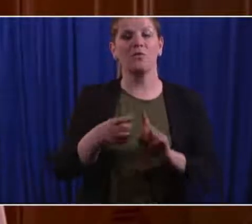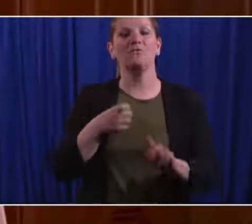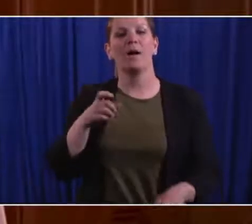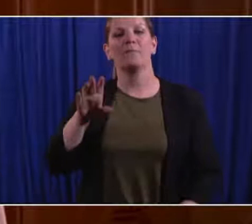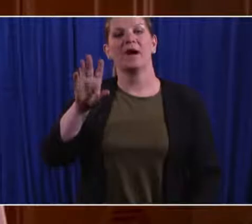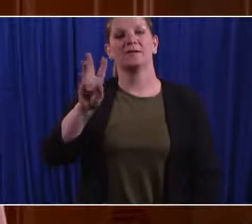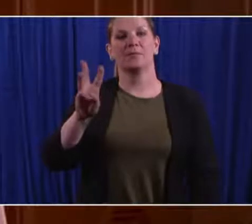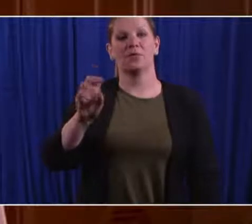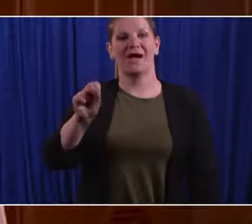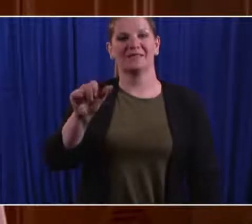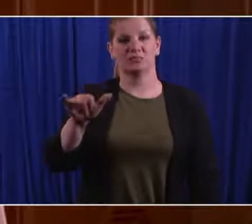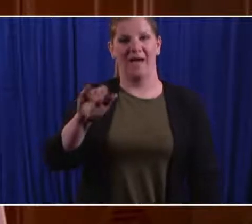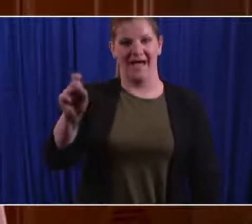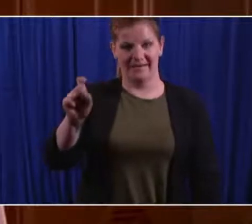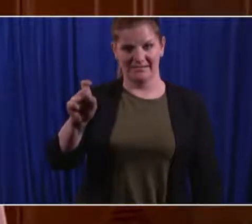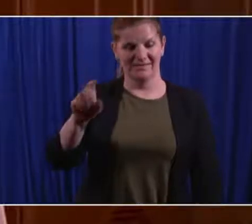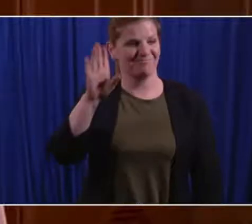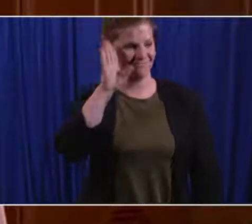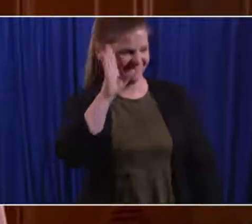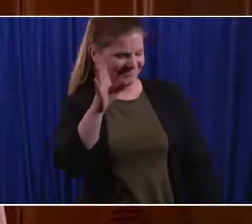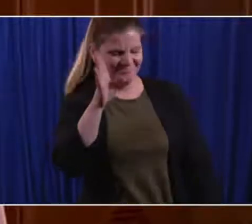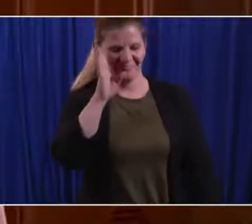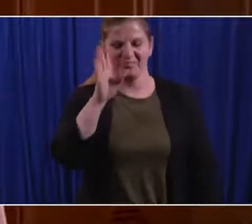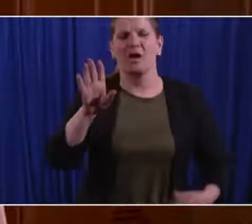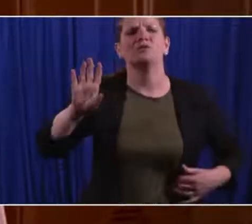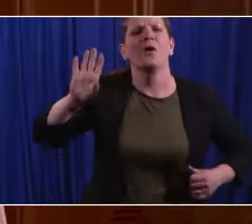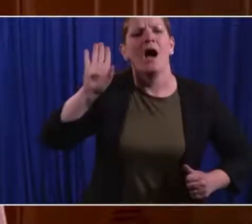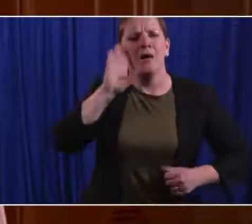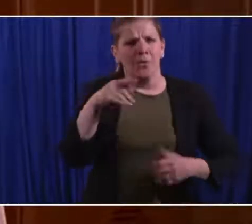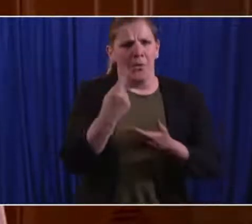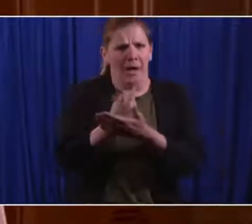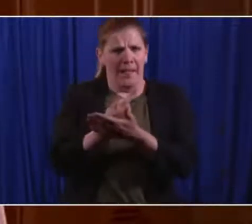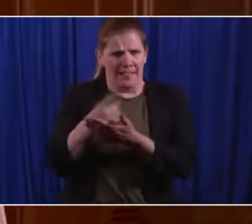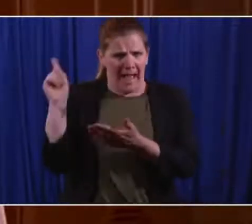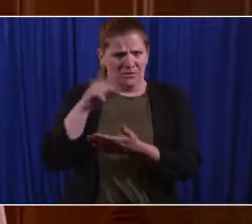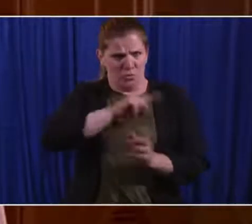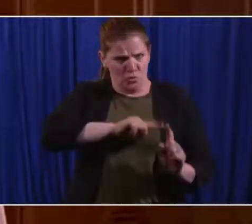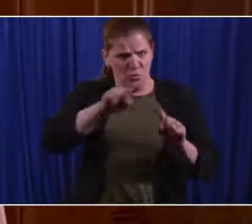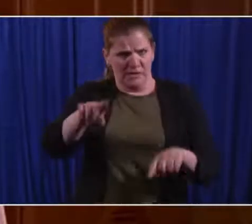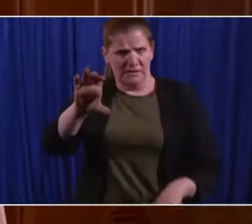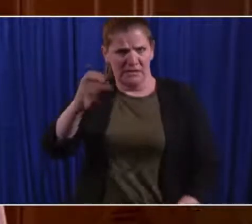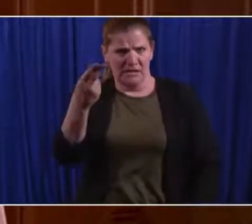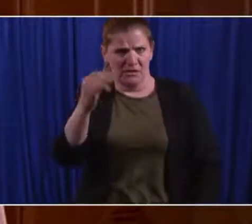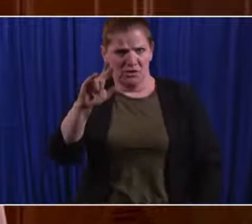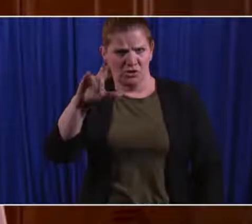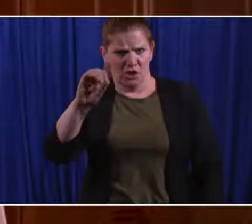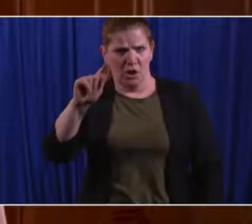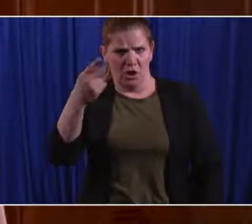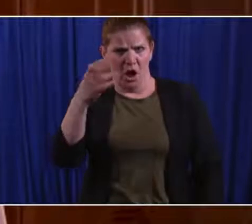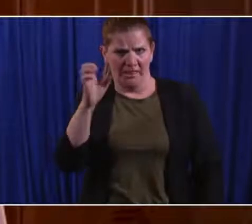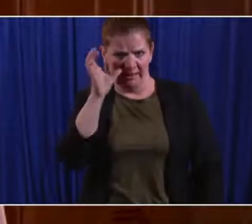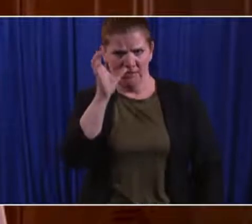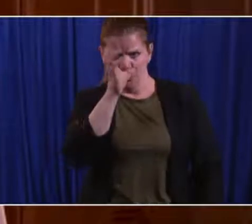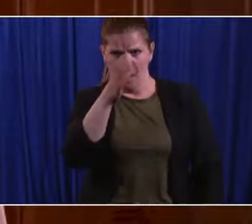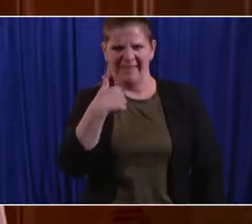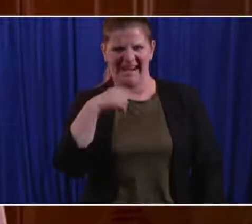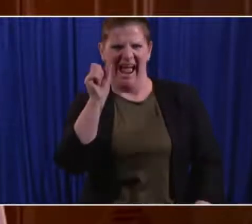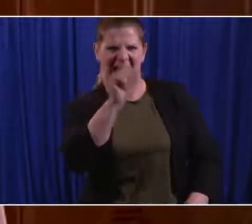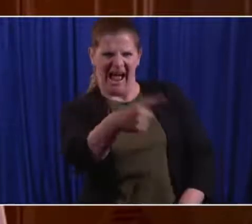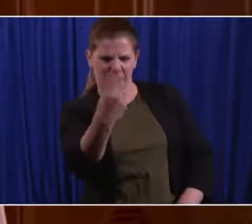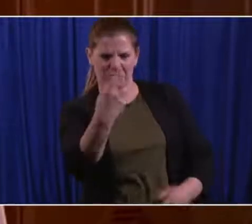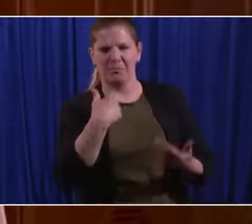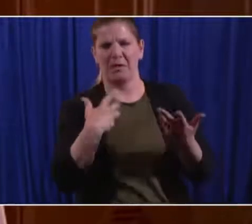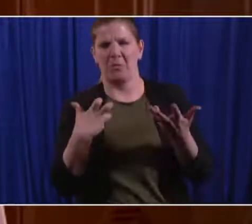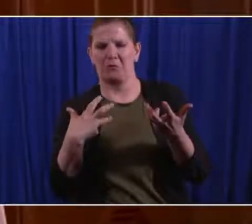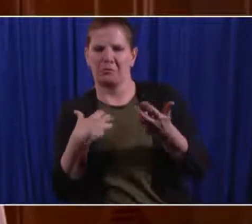on, last week when you were in Chillicothe, and this is kind of a follow-up to a question I asked you last week. Do you still feel it's